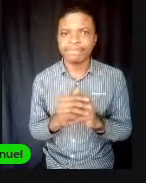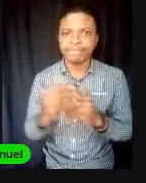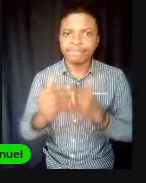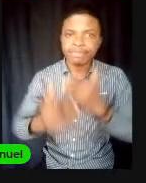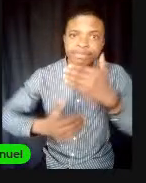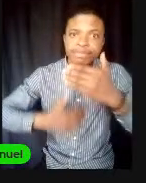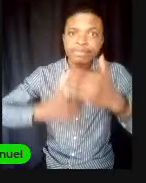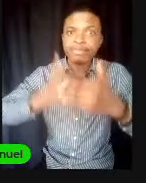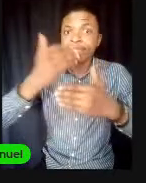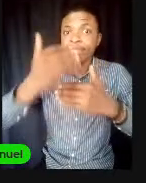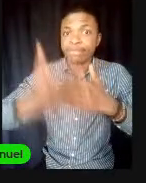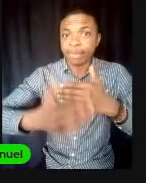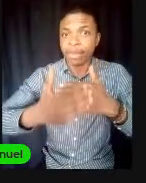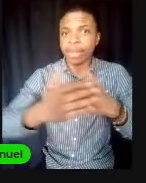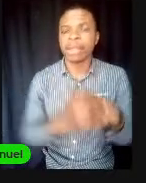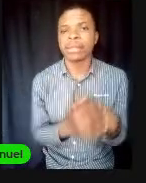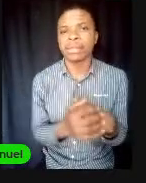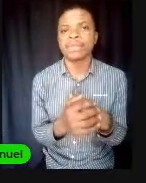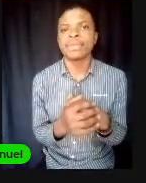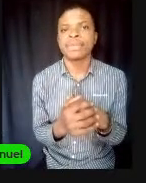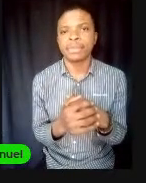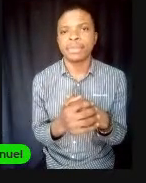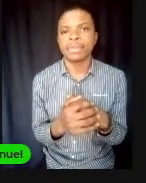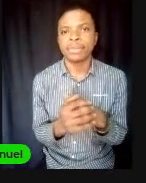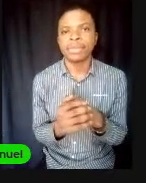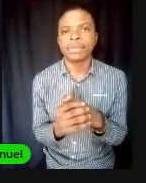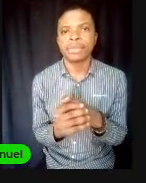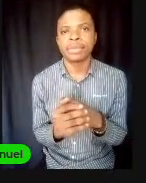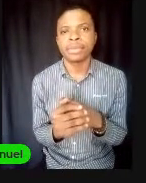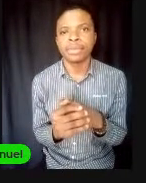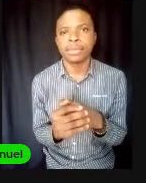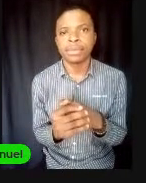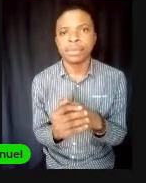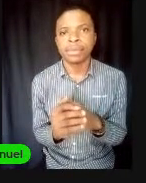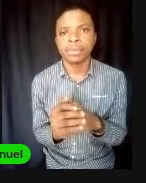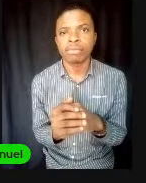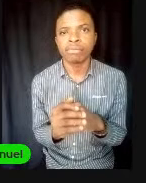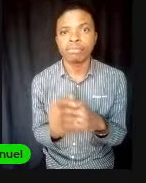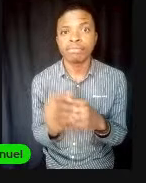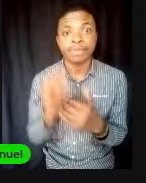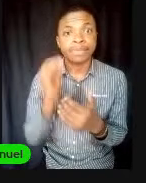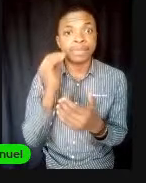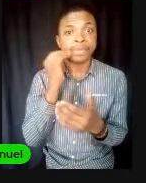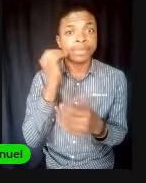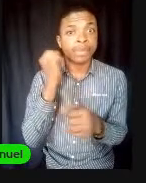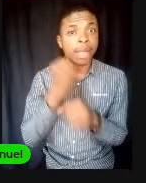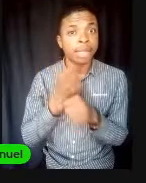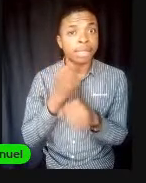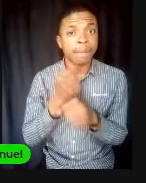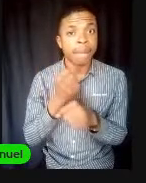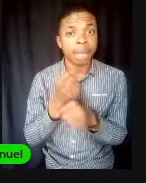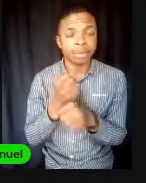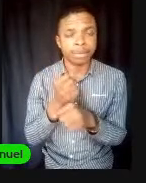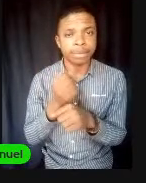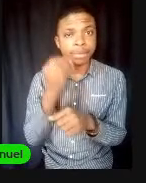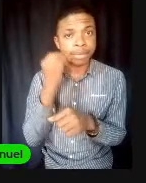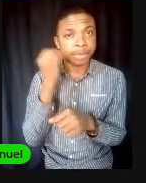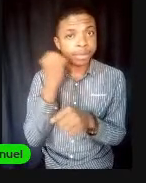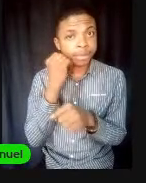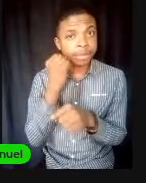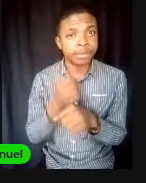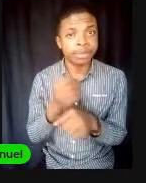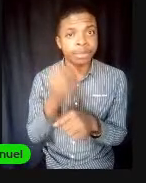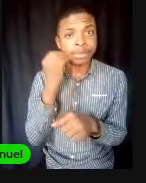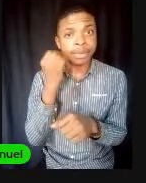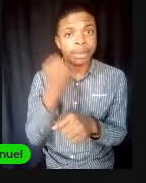have an assignment for you. I have an assignment for you. So next slide. Okay. So here's your assignment. So write